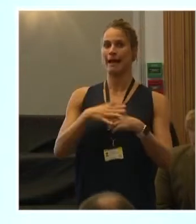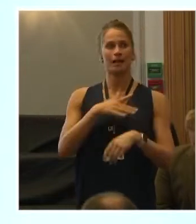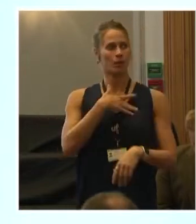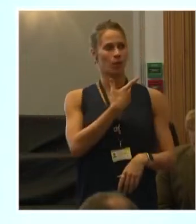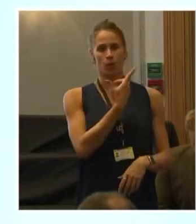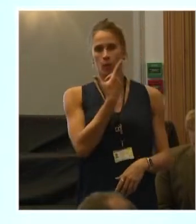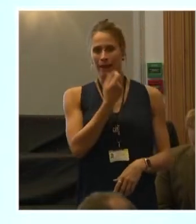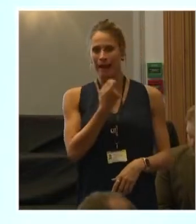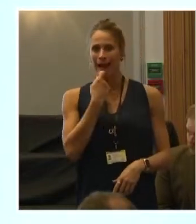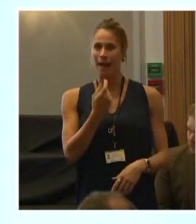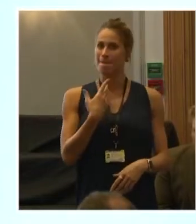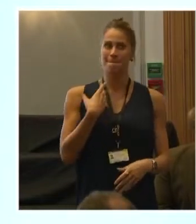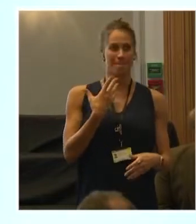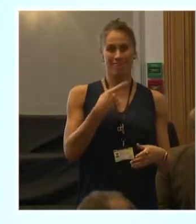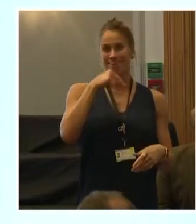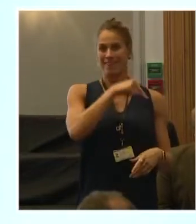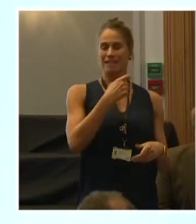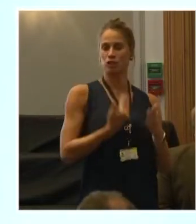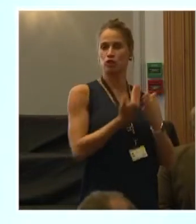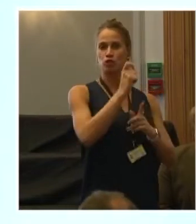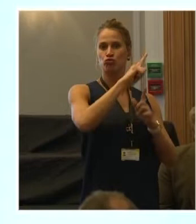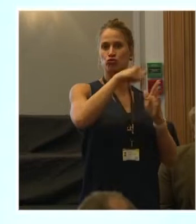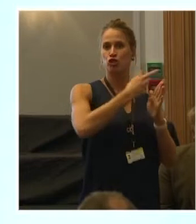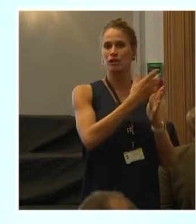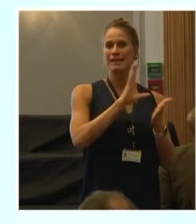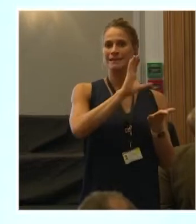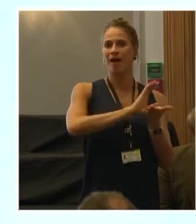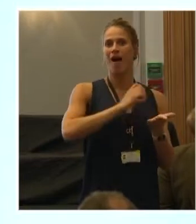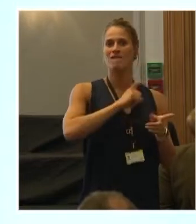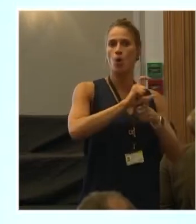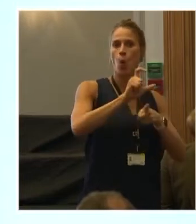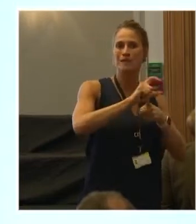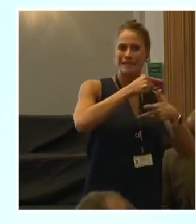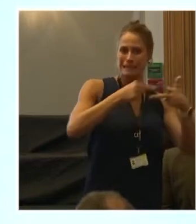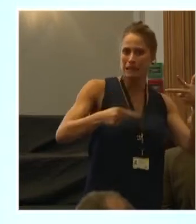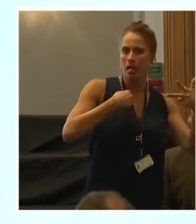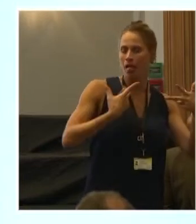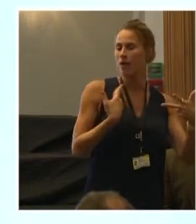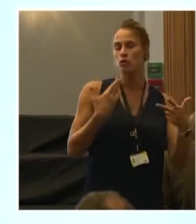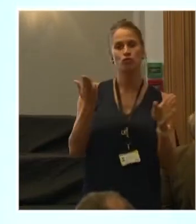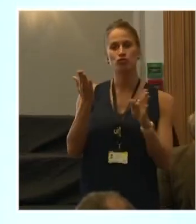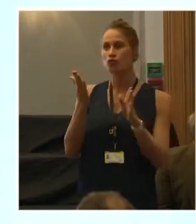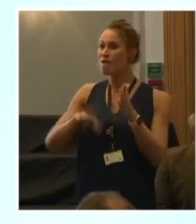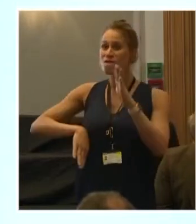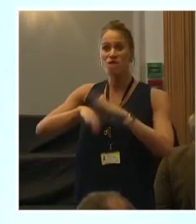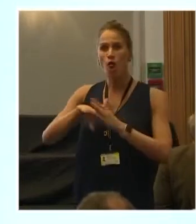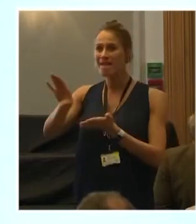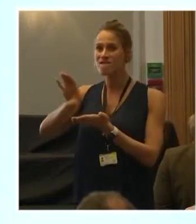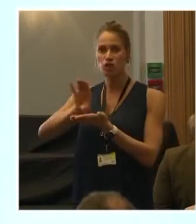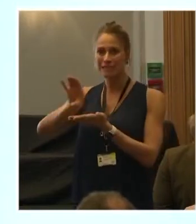Wellbeing, absolutely fully funded from private sources and trusts and foundations, which was an incredible job by our